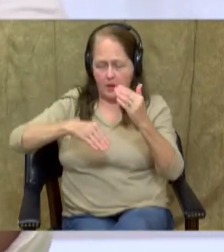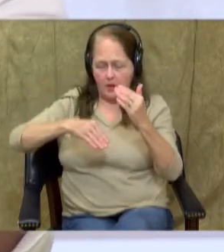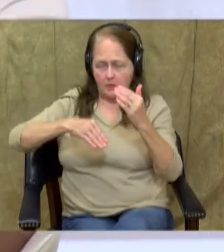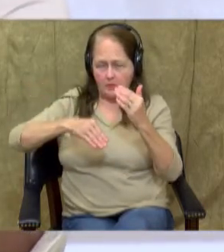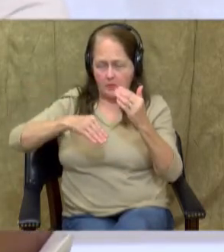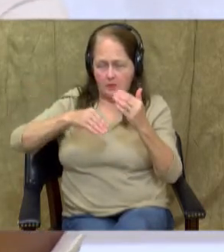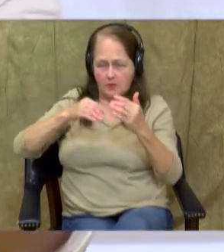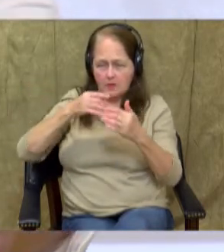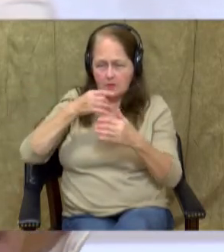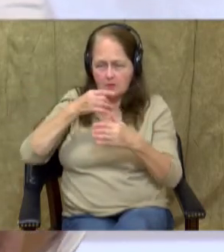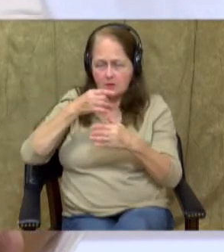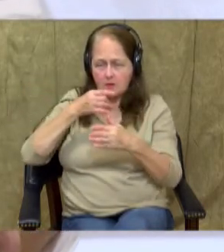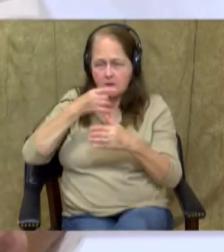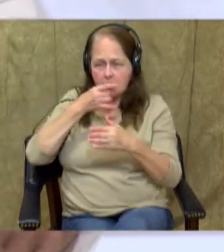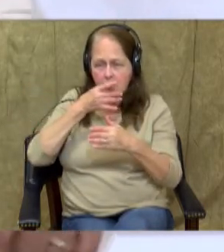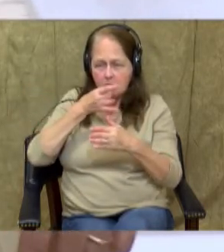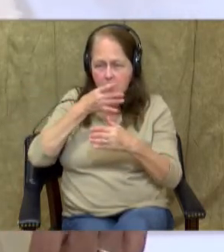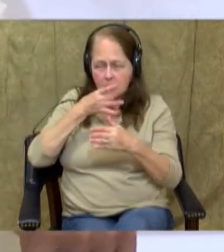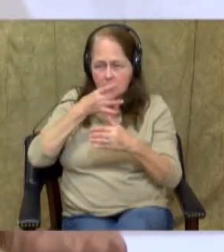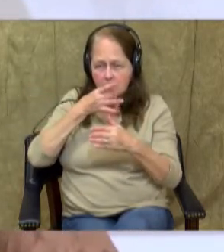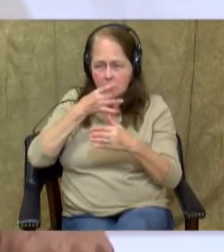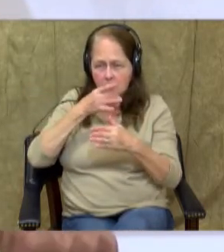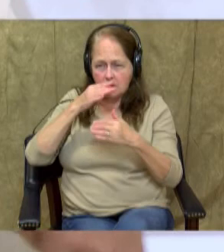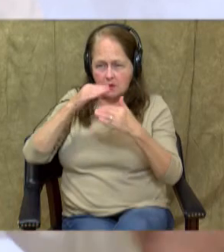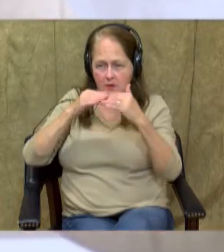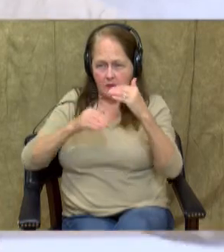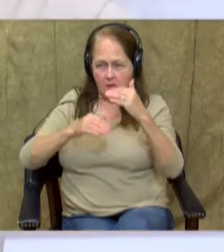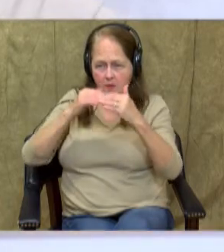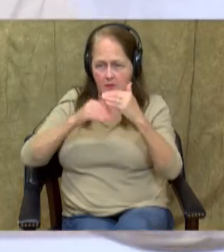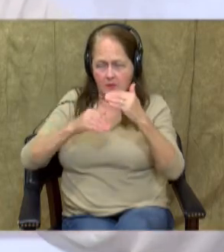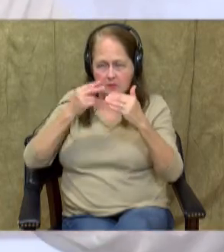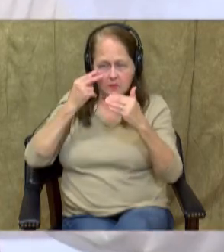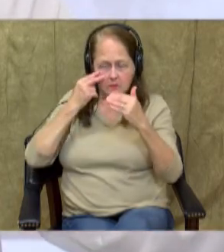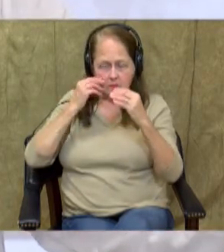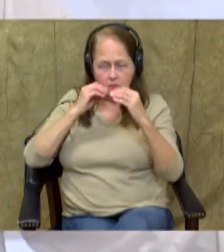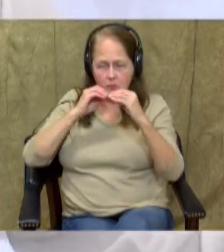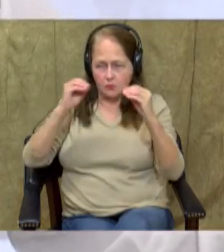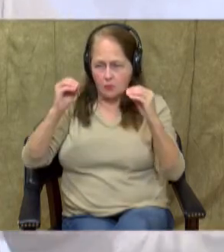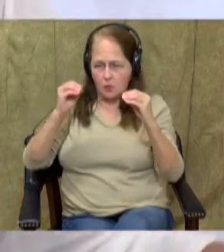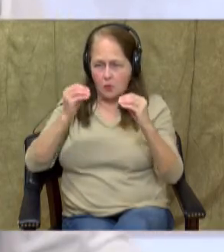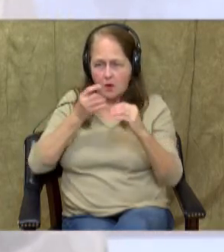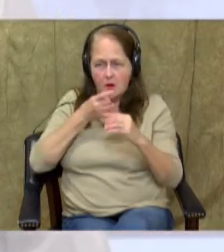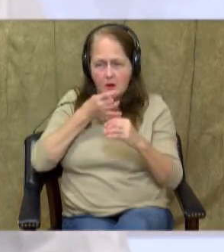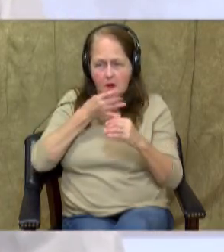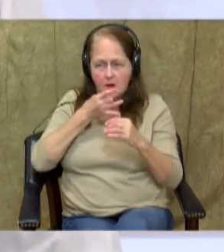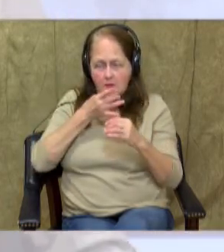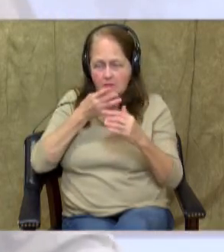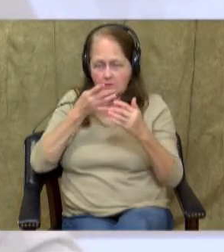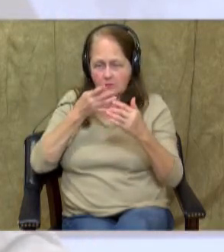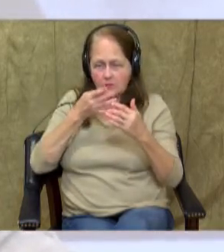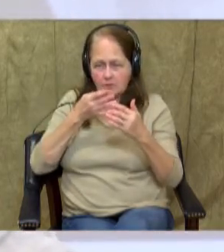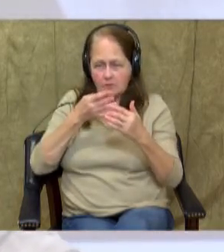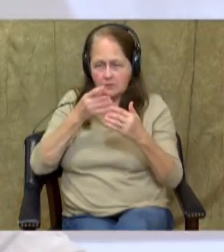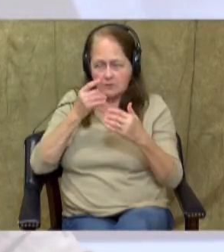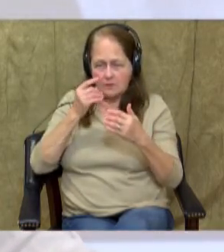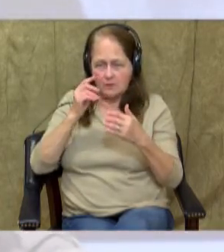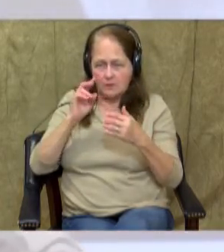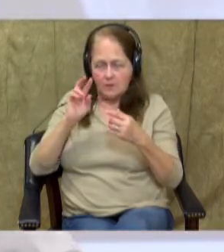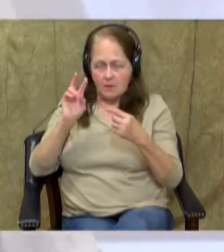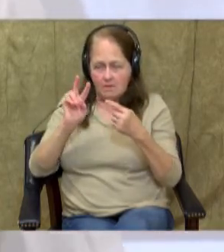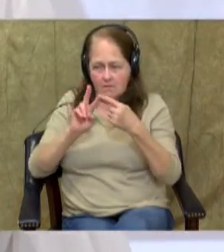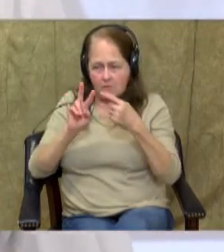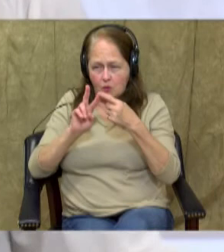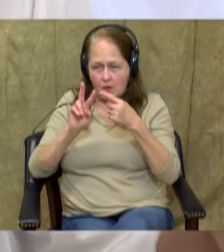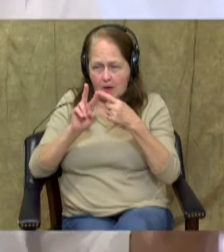little bit less of the light, and a little bit less of the light, and a little bit less of the light, until we see none of the light at all. So there's a vocabulary